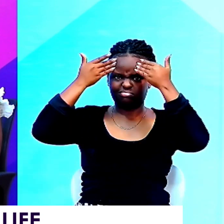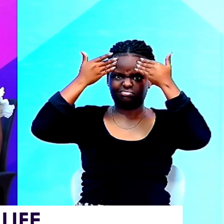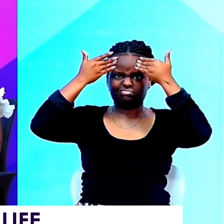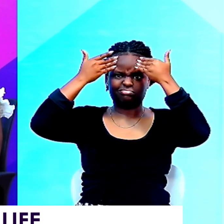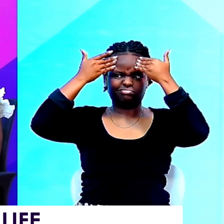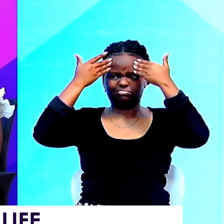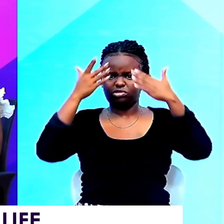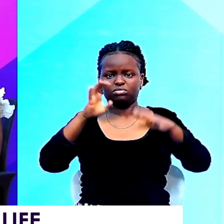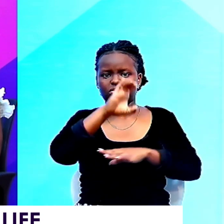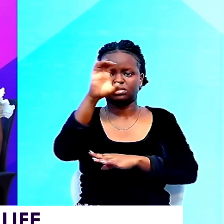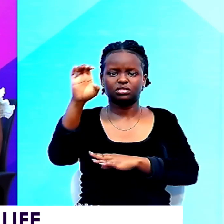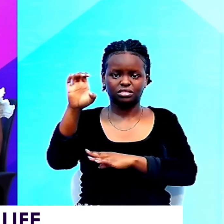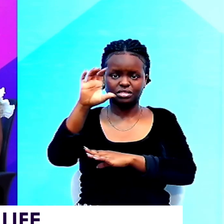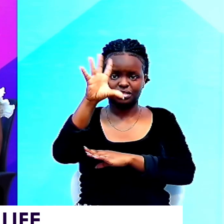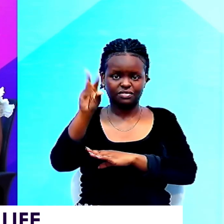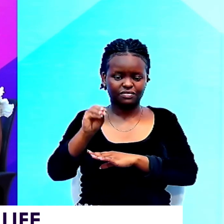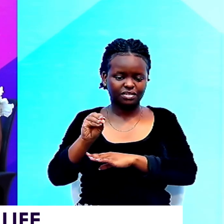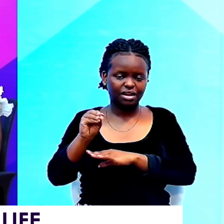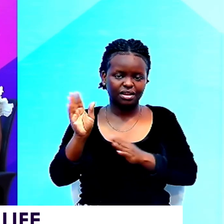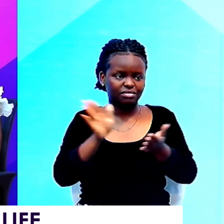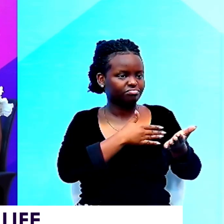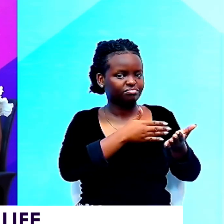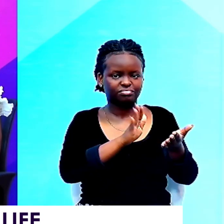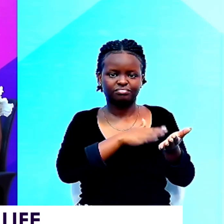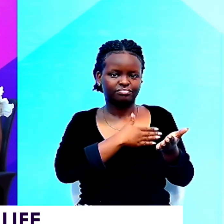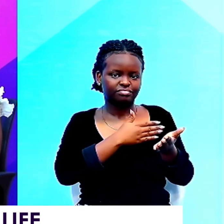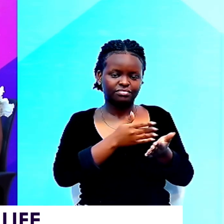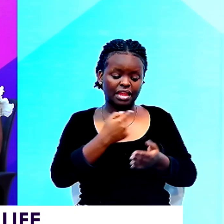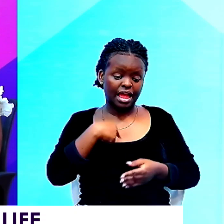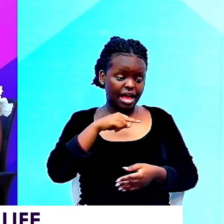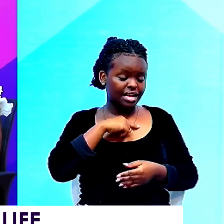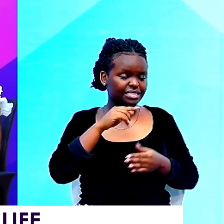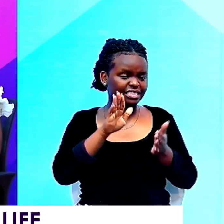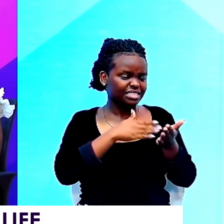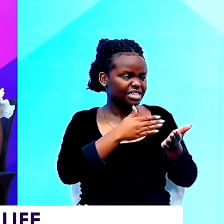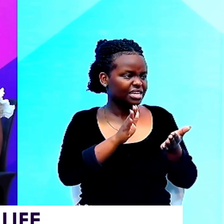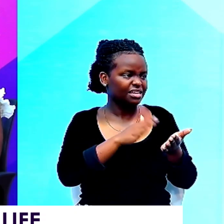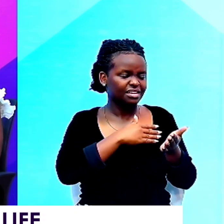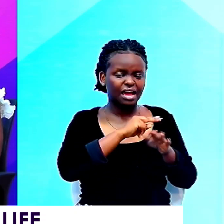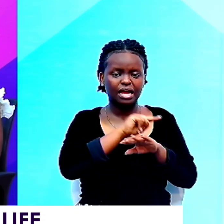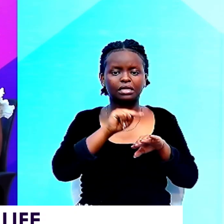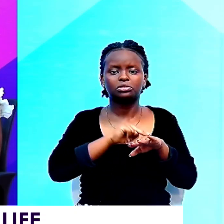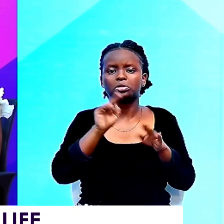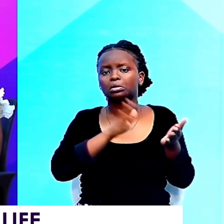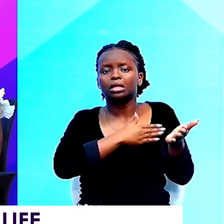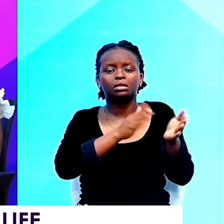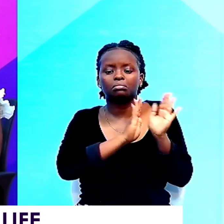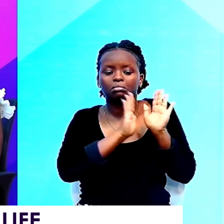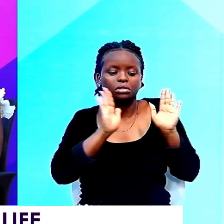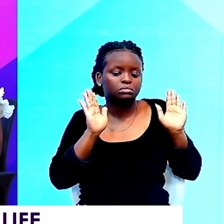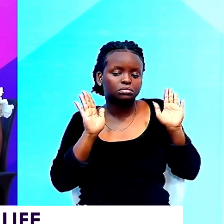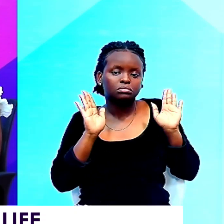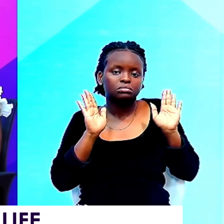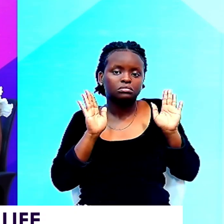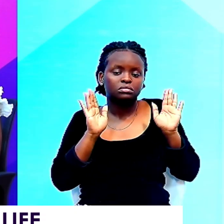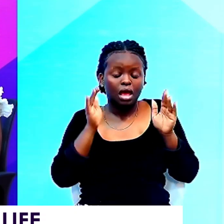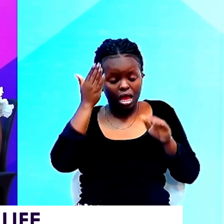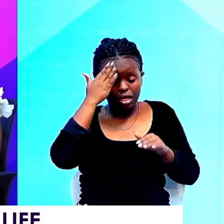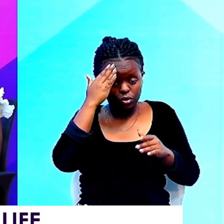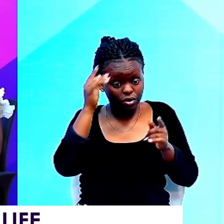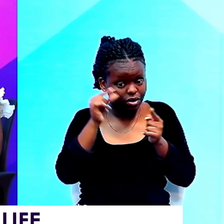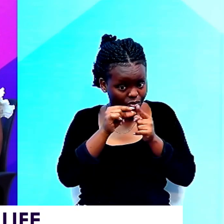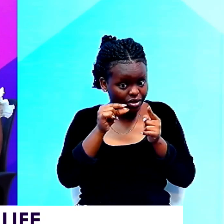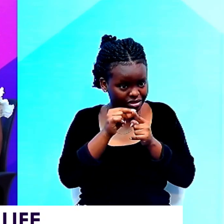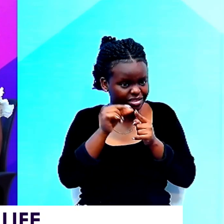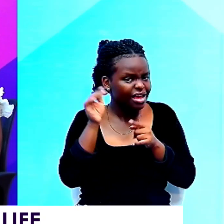know that East African anthem. Yeah. We used to sing only The national anthem. Yeah. I know the words.